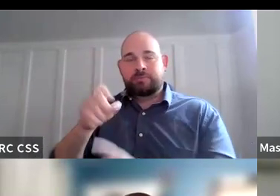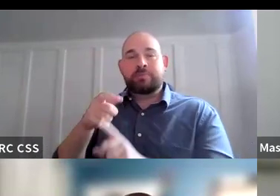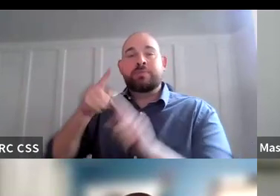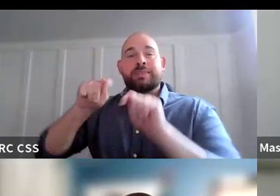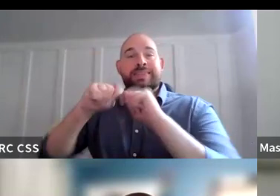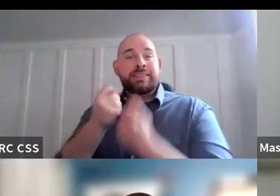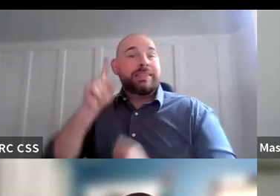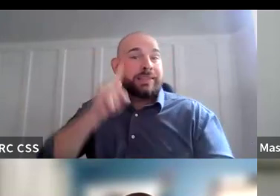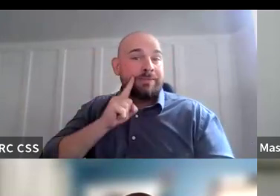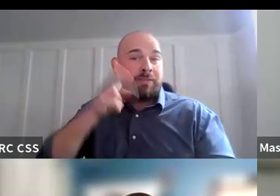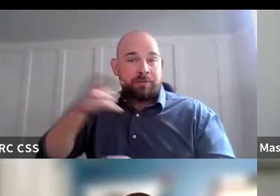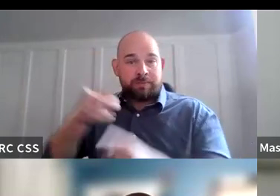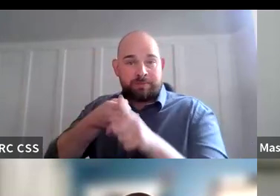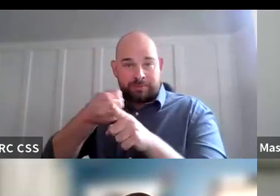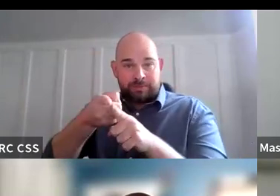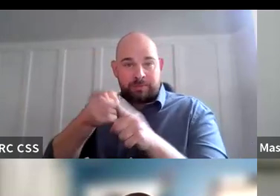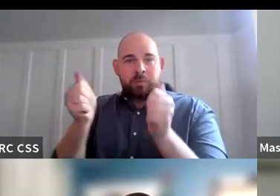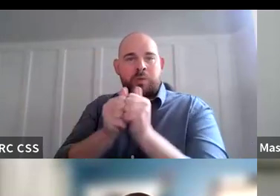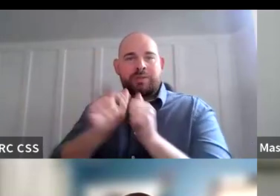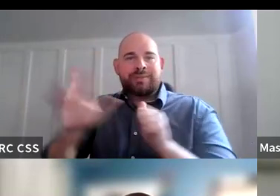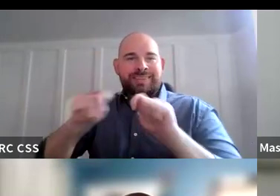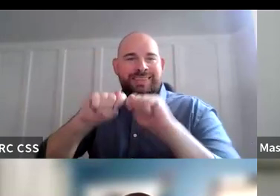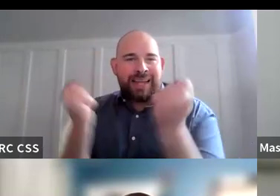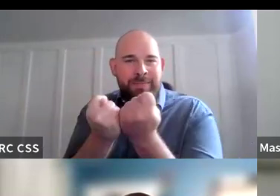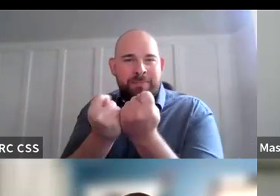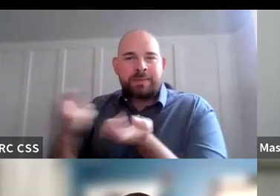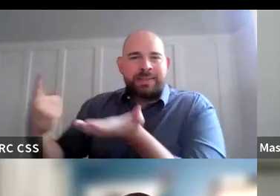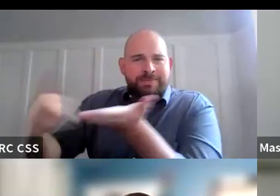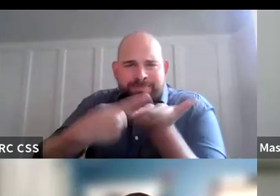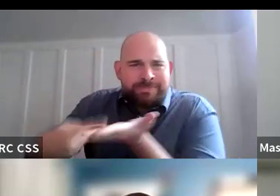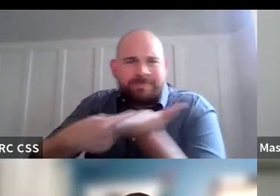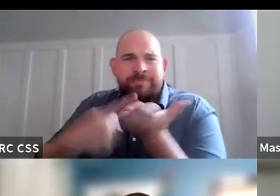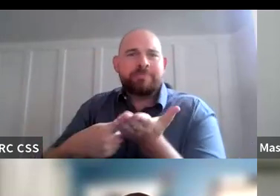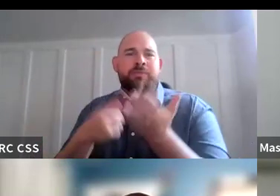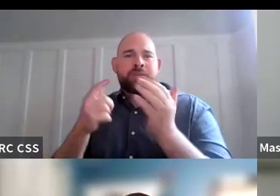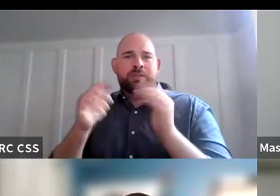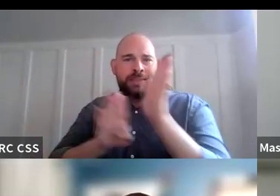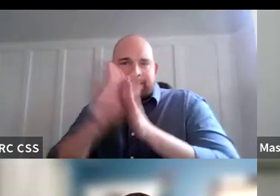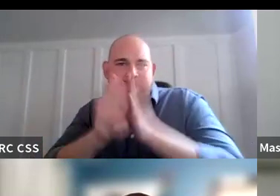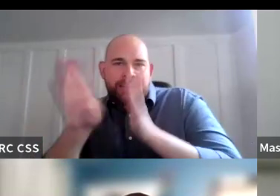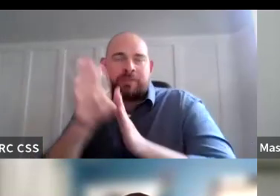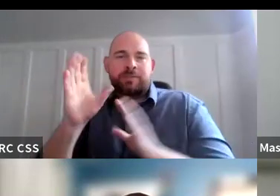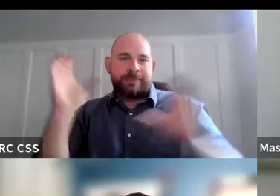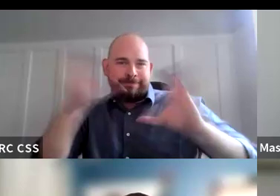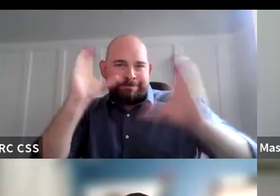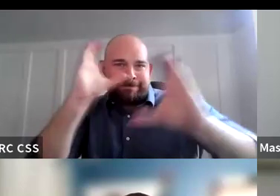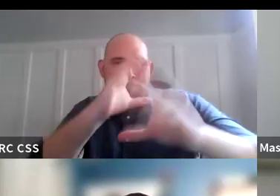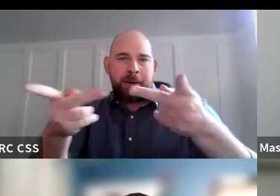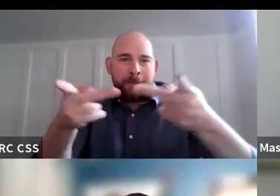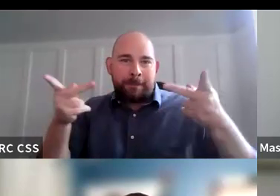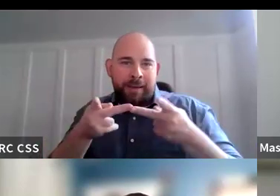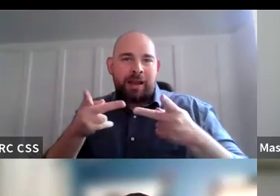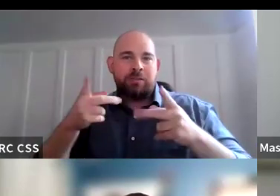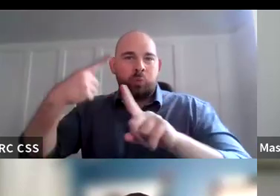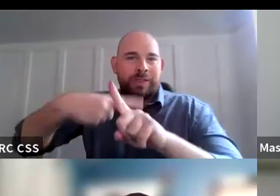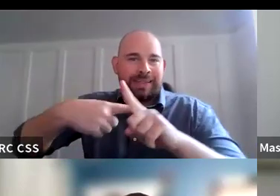It's RCABE. There is a team a team of people that are deaf, and I'm so sorry